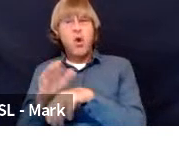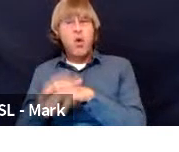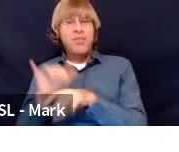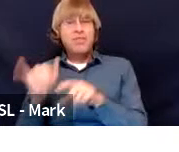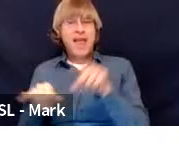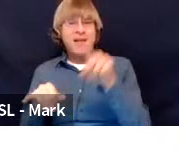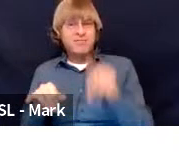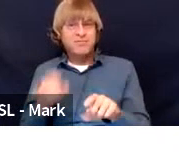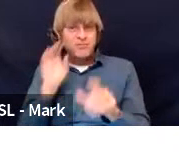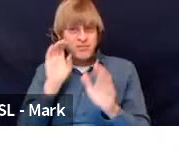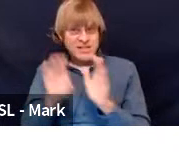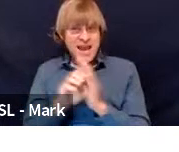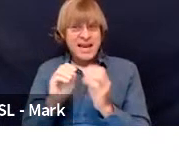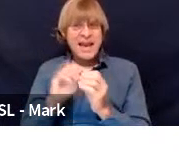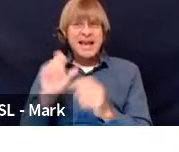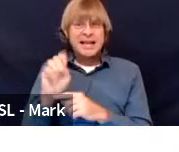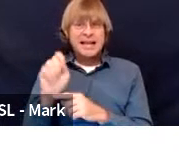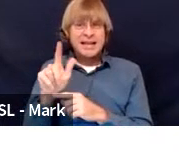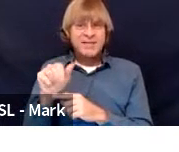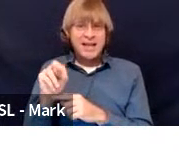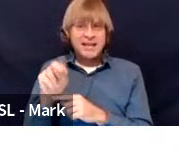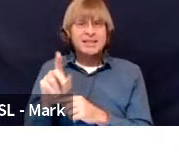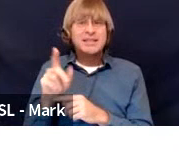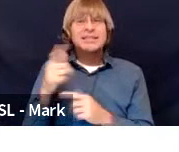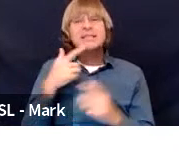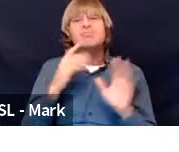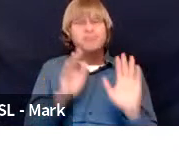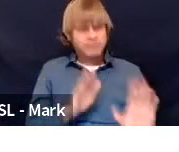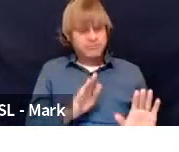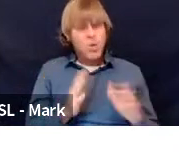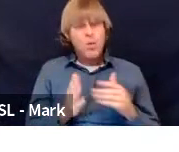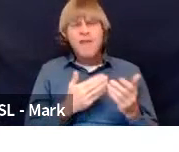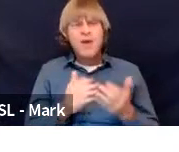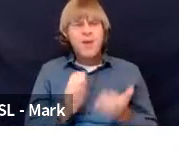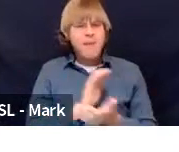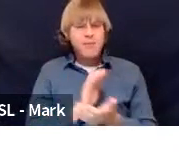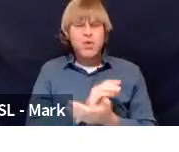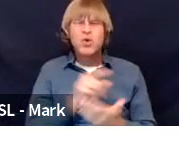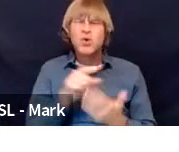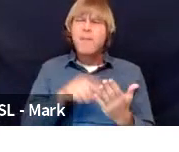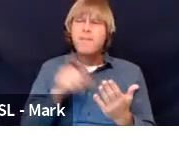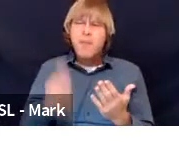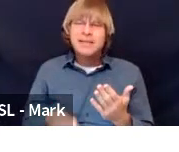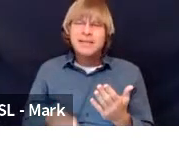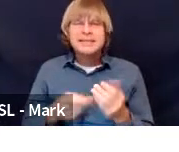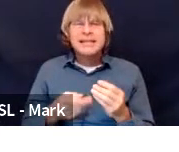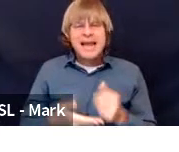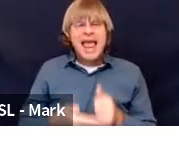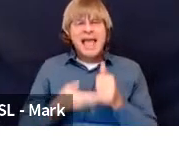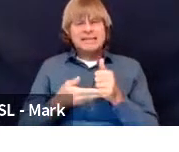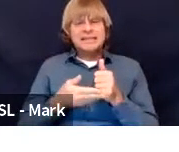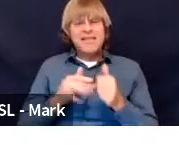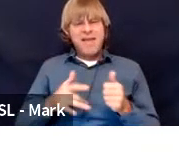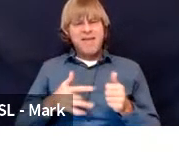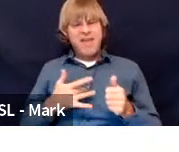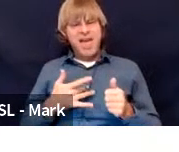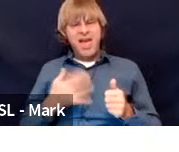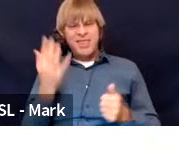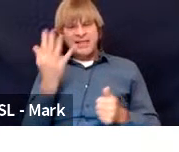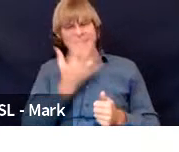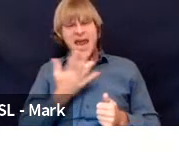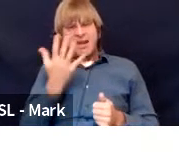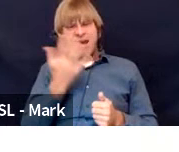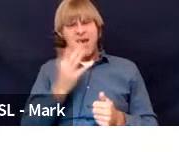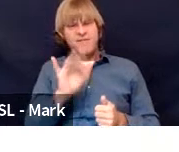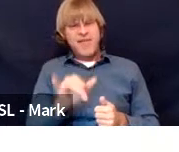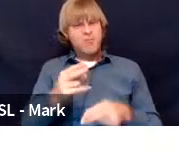Flourish design in Cleveland said, look, whatever paper we do has got to enhance the feel and aesthetic of of